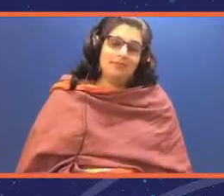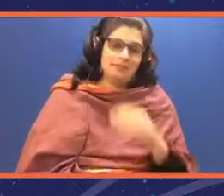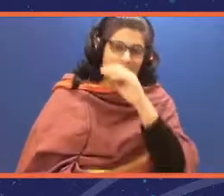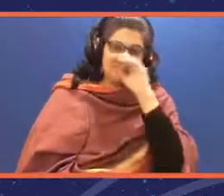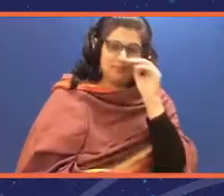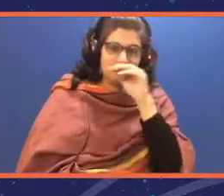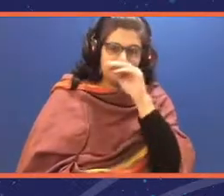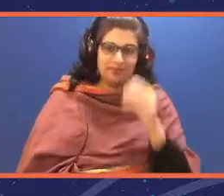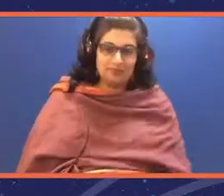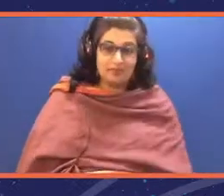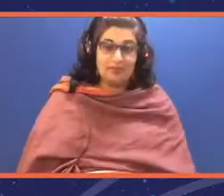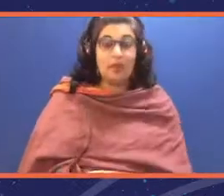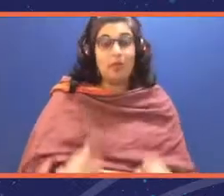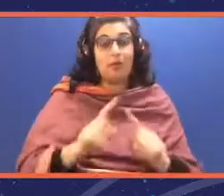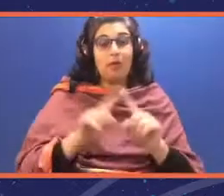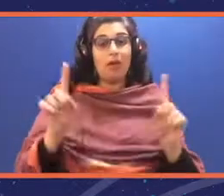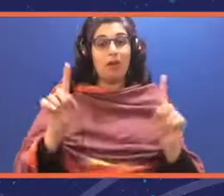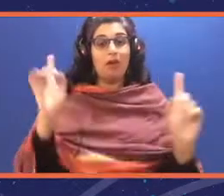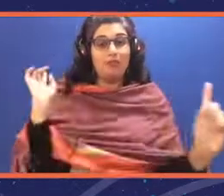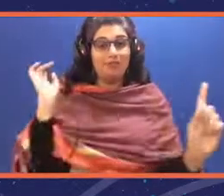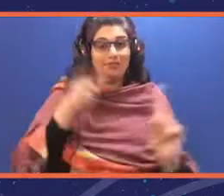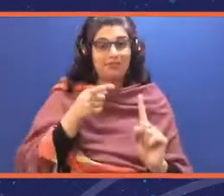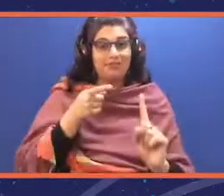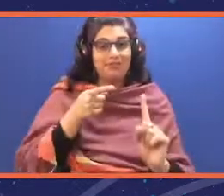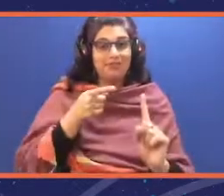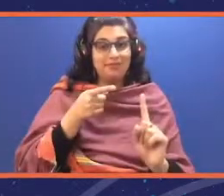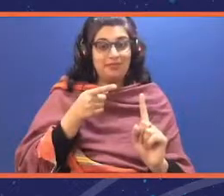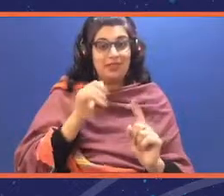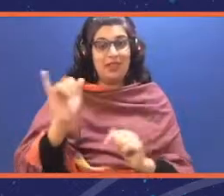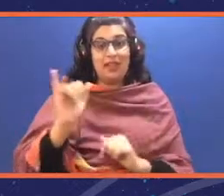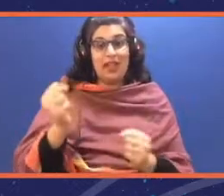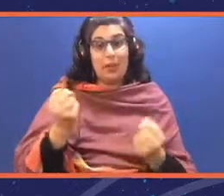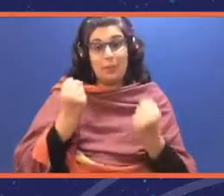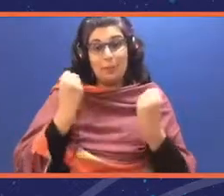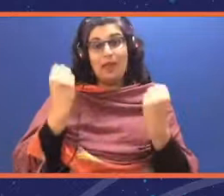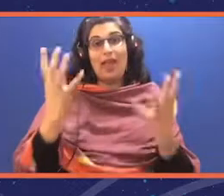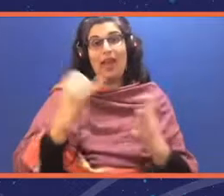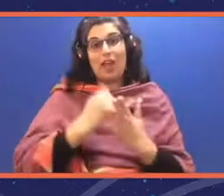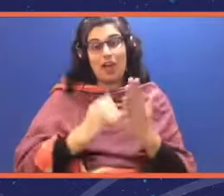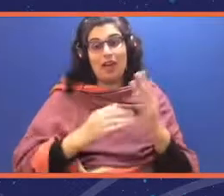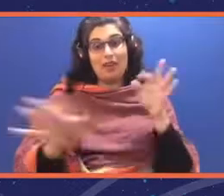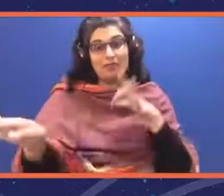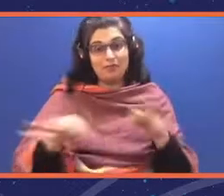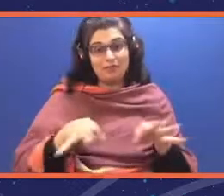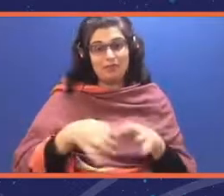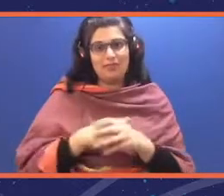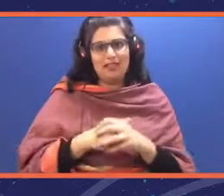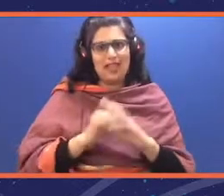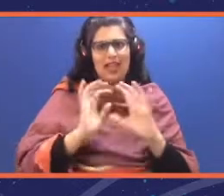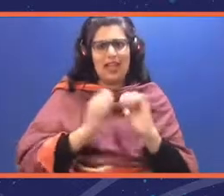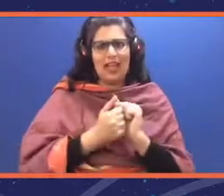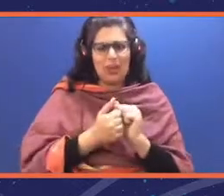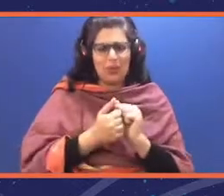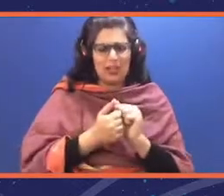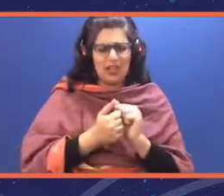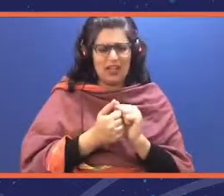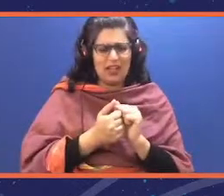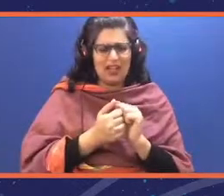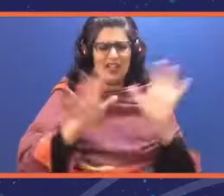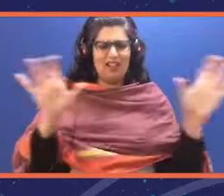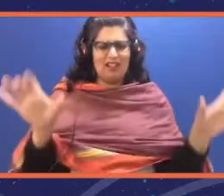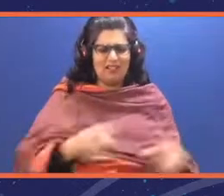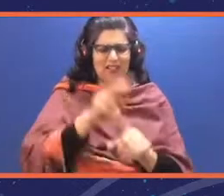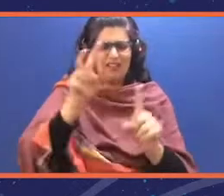But the main problem here is, I guess, like what many of the artists have been explaining here is, like, how do we execute such abstract concepts